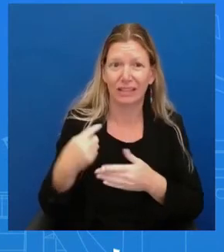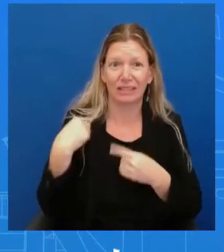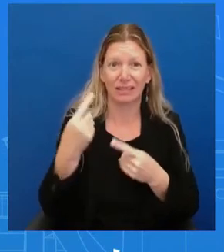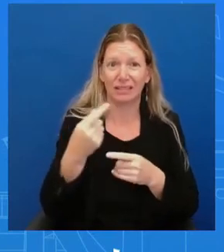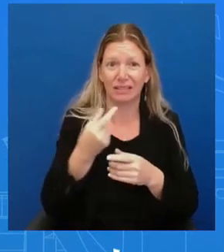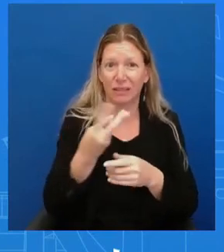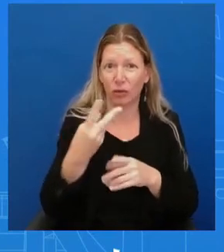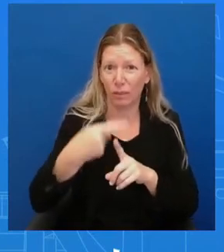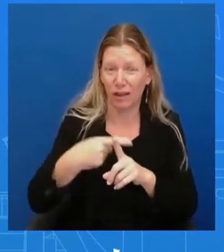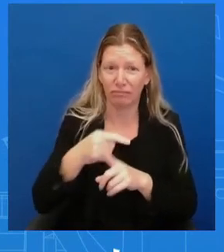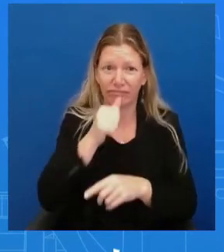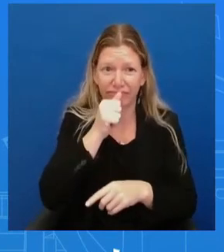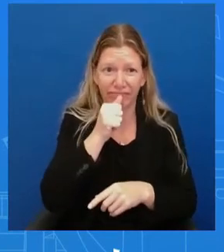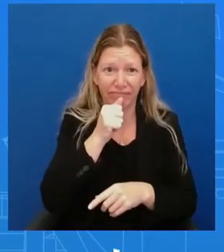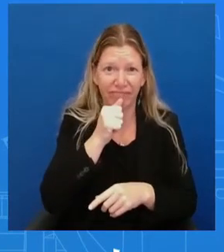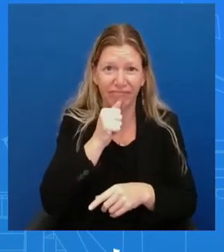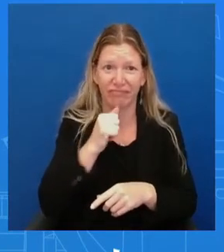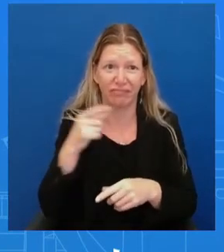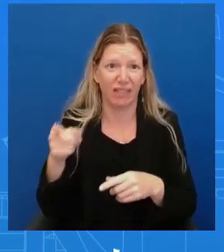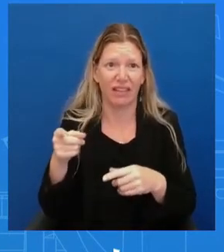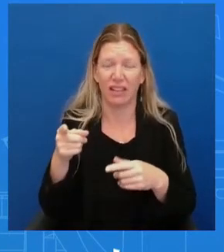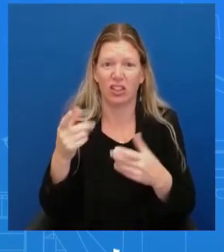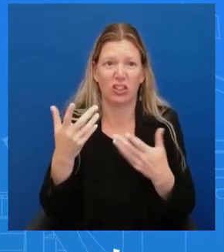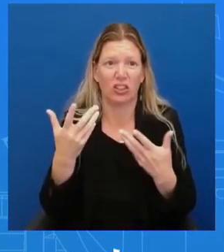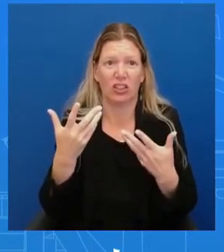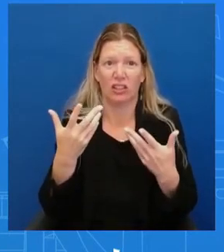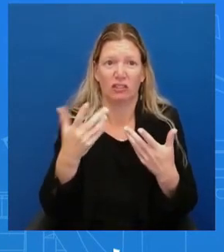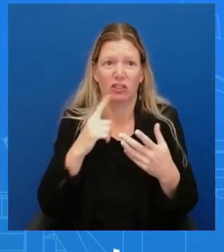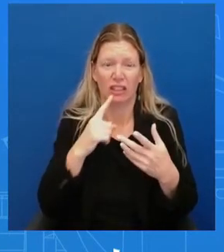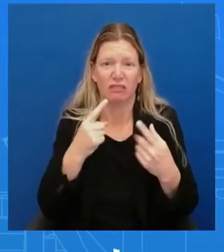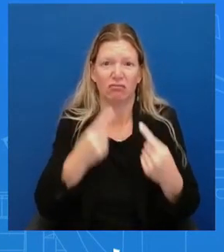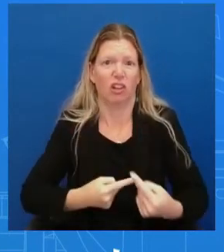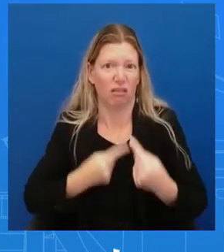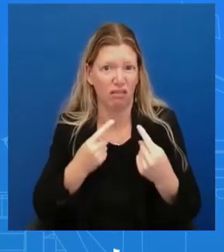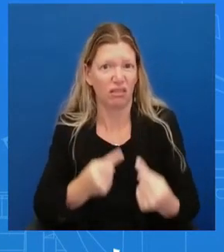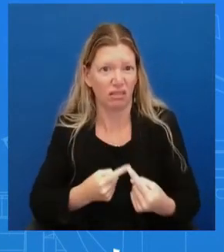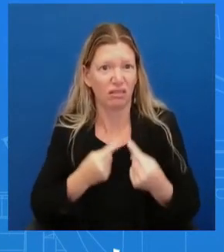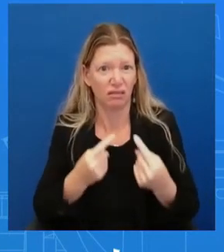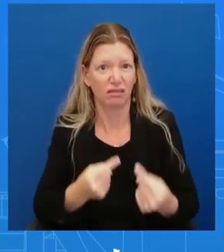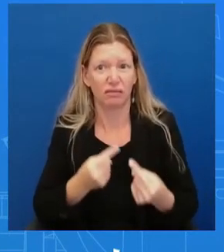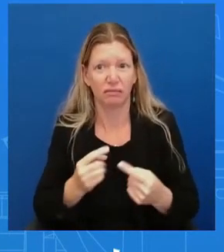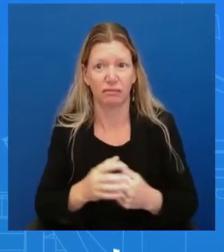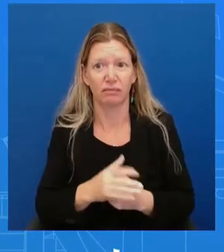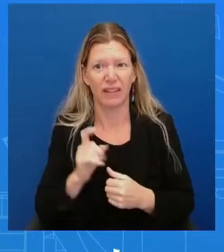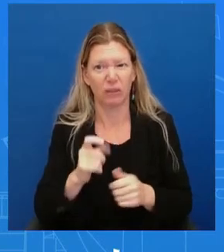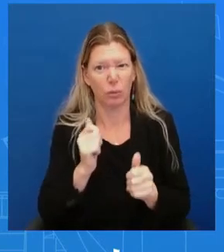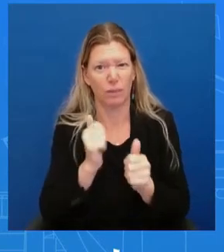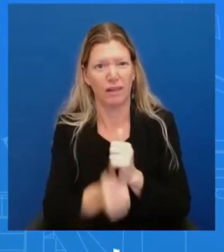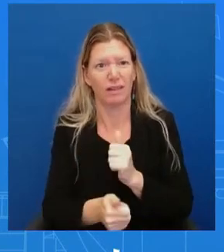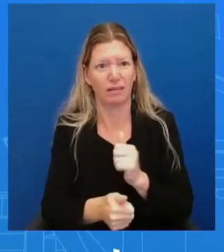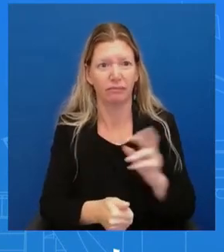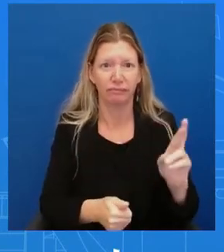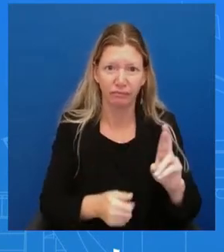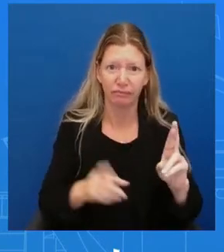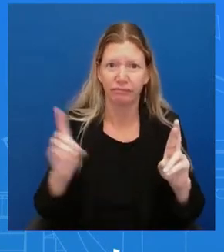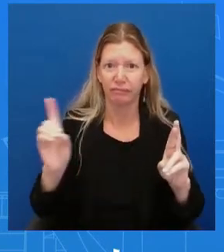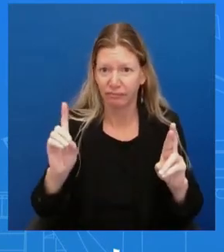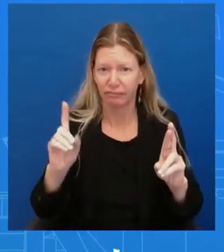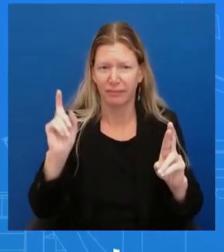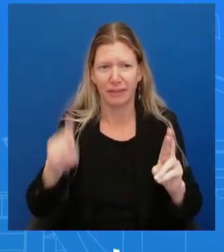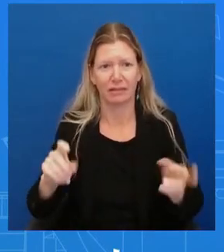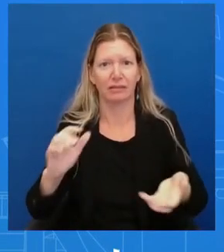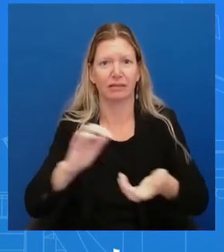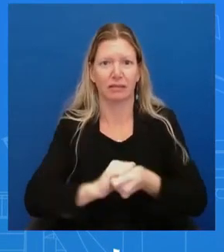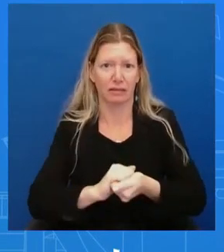table? Well, what I'm saying is that we have to pass the bipartisan national security supplemental. That's what we want to see. If we want to,